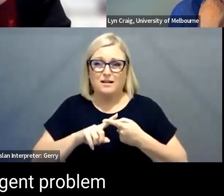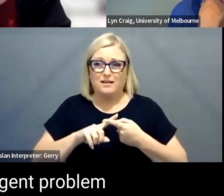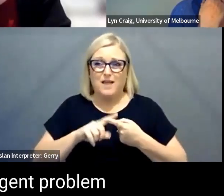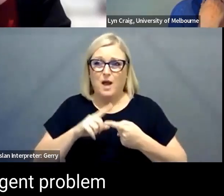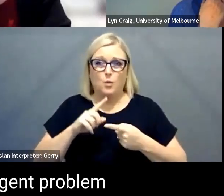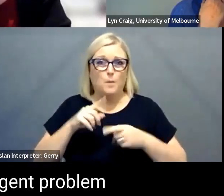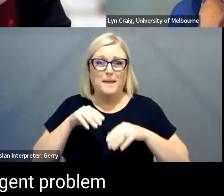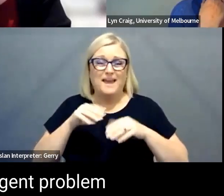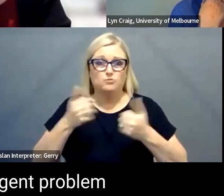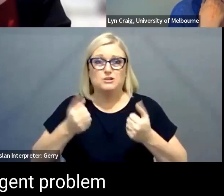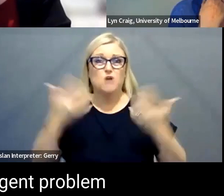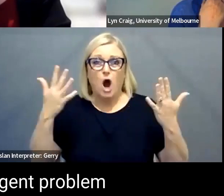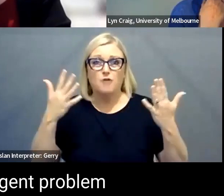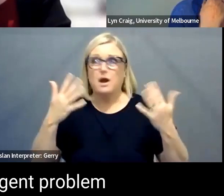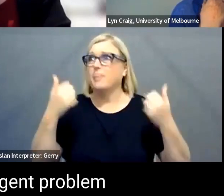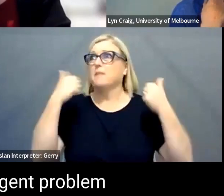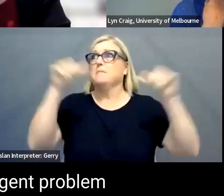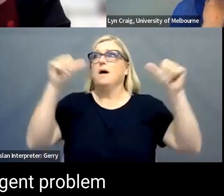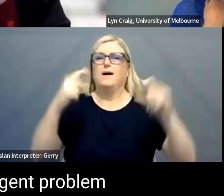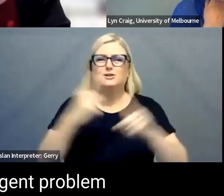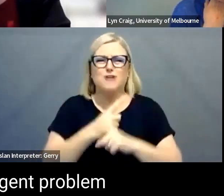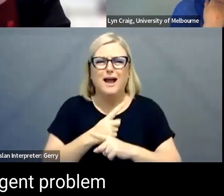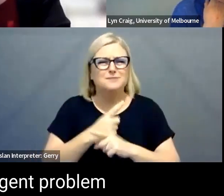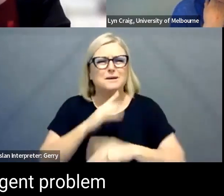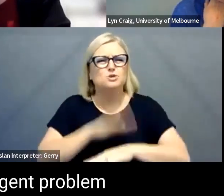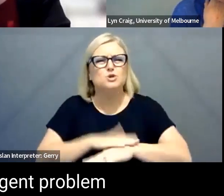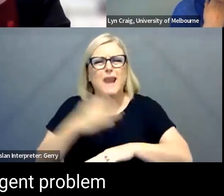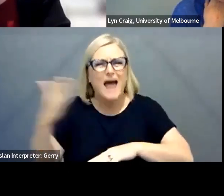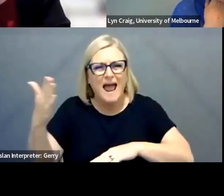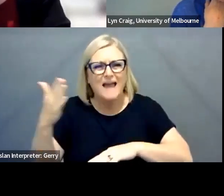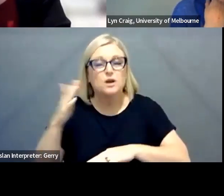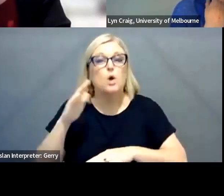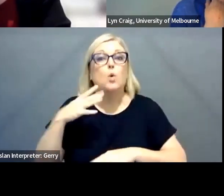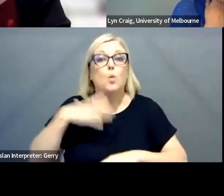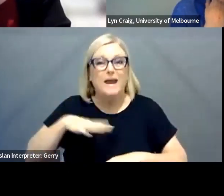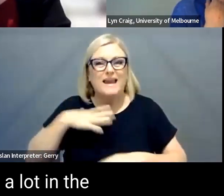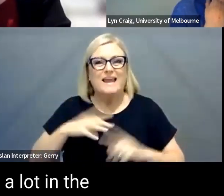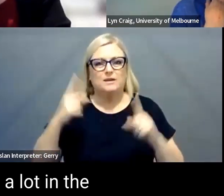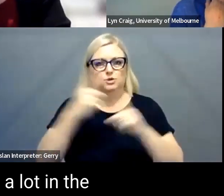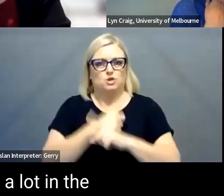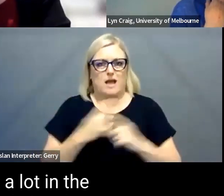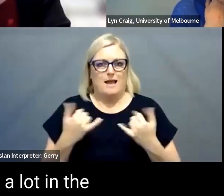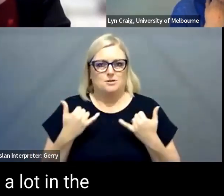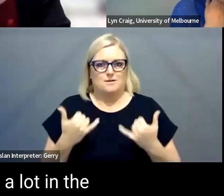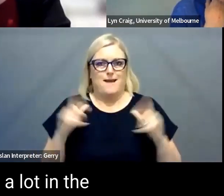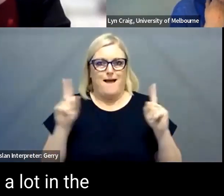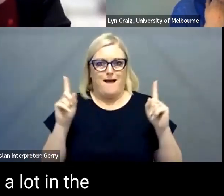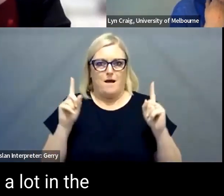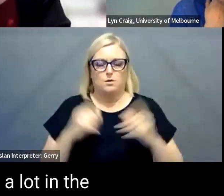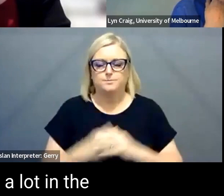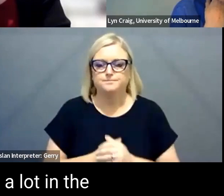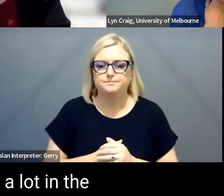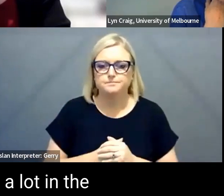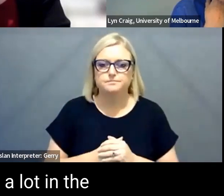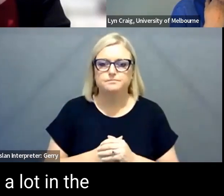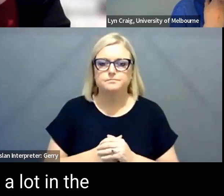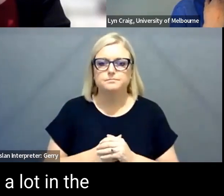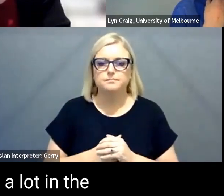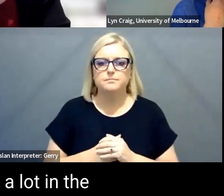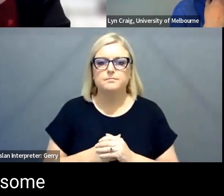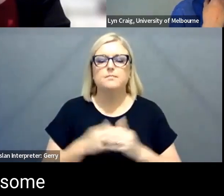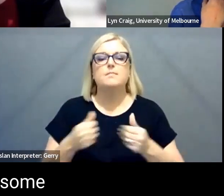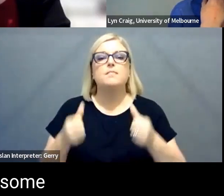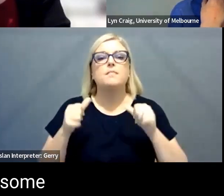this is an urgent problem that needs addressing. I think there's a lot in the workspace,